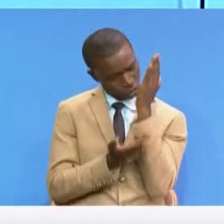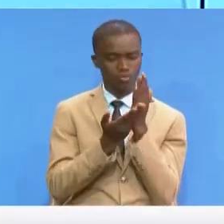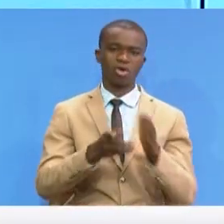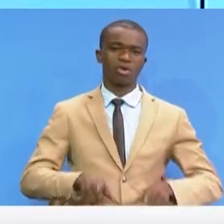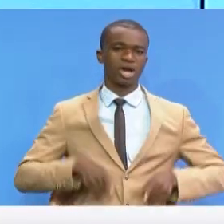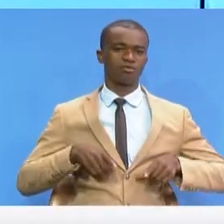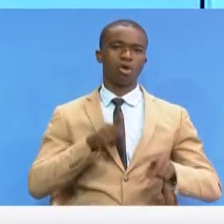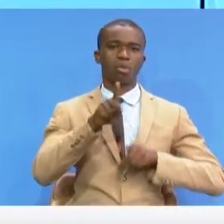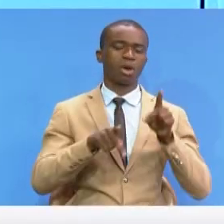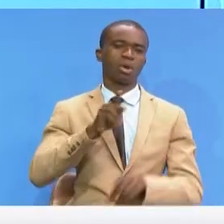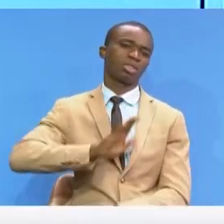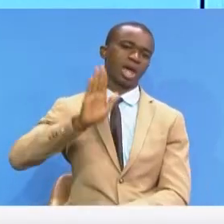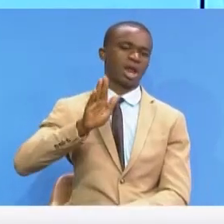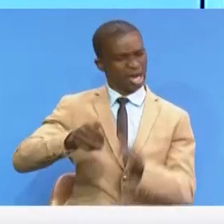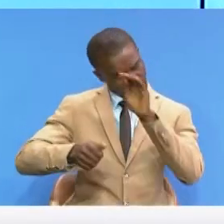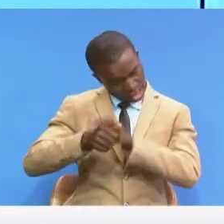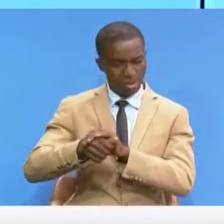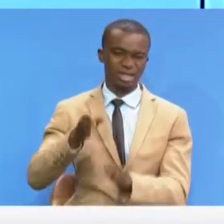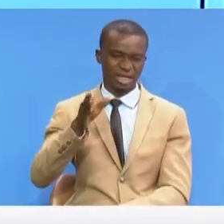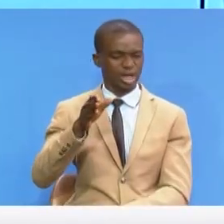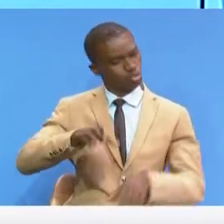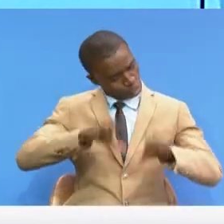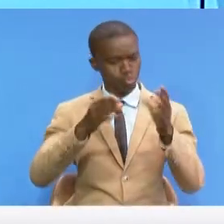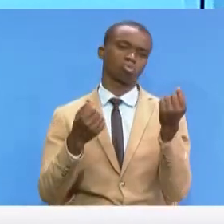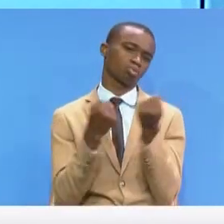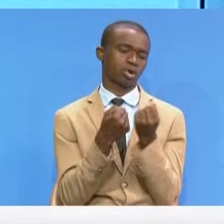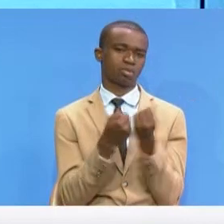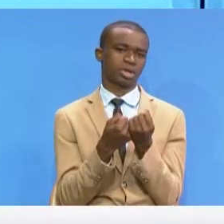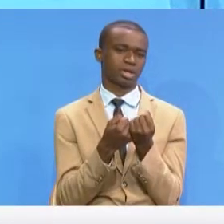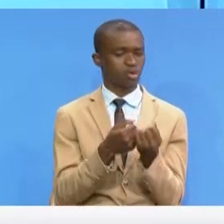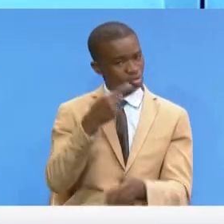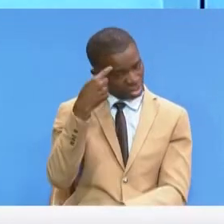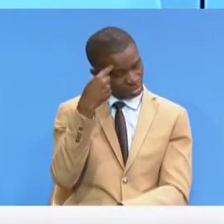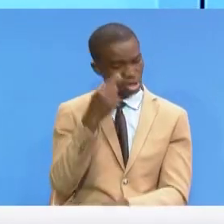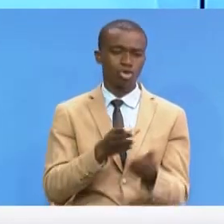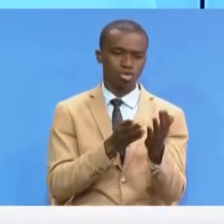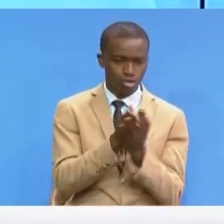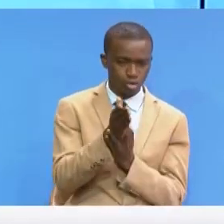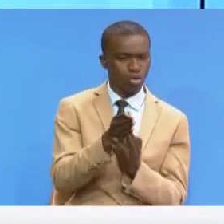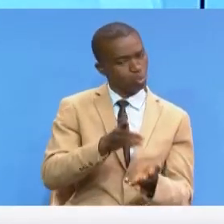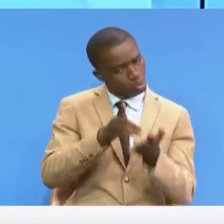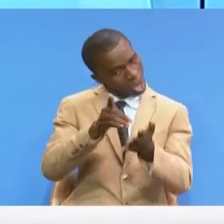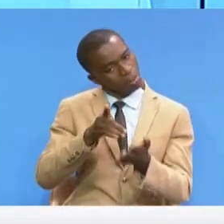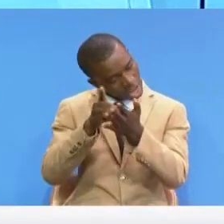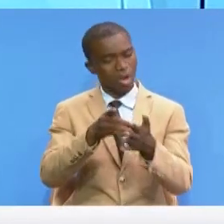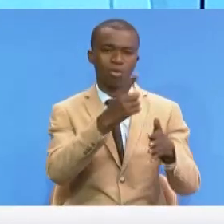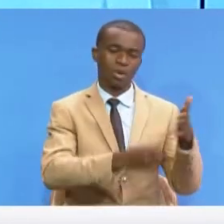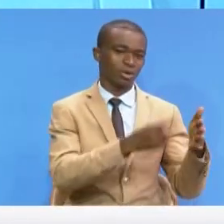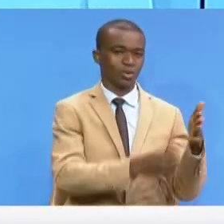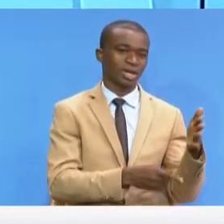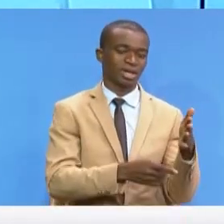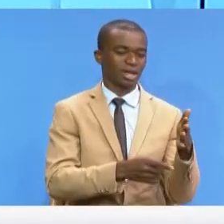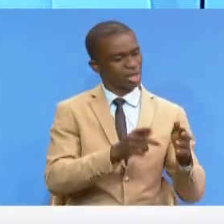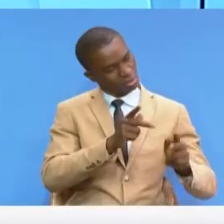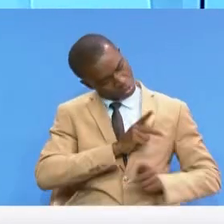people and that the private sector has continued to support the cause through donations, among other acts of